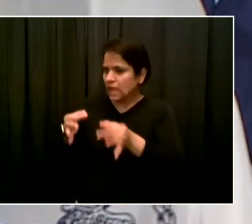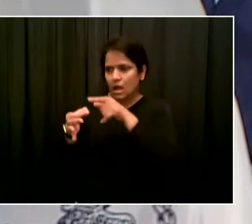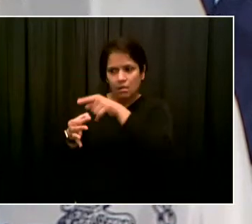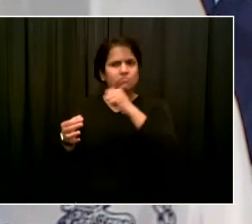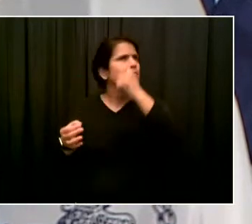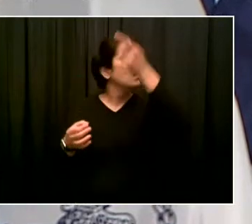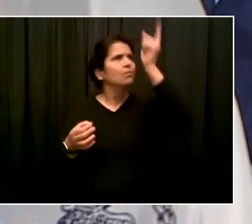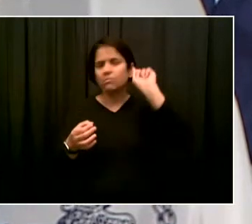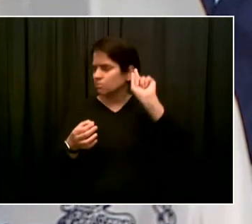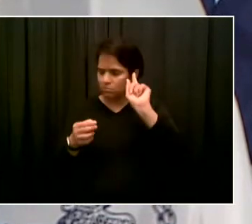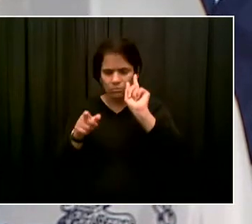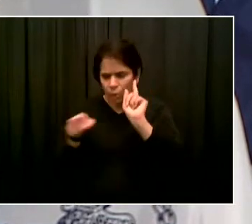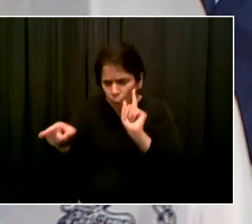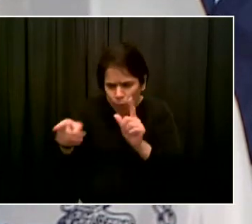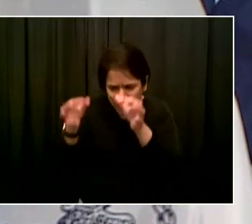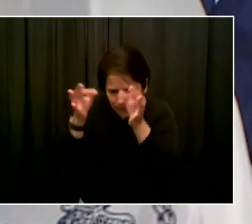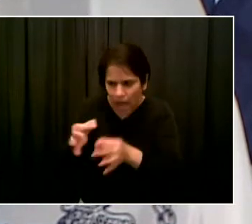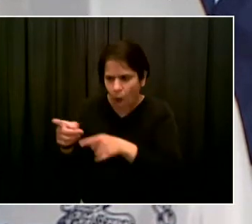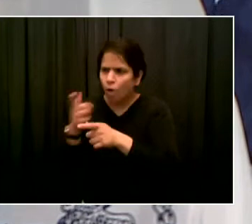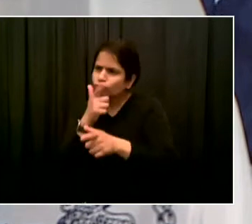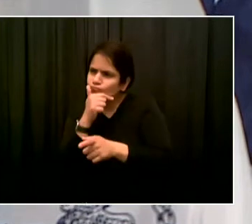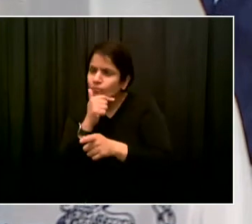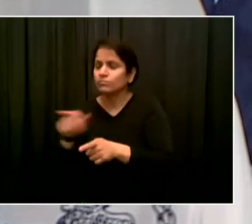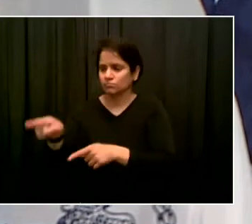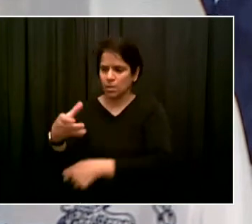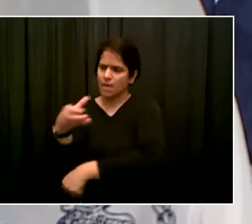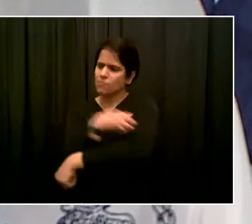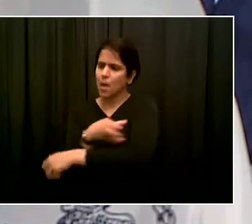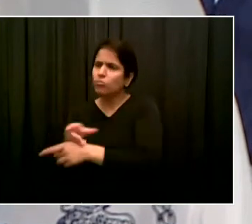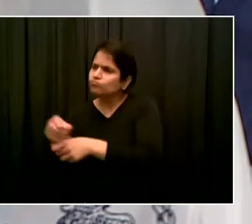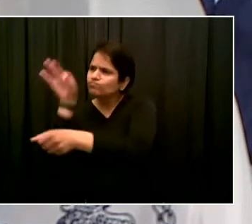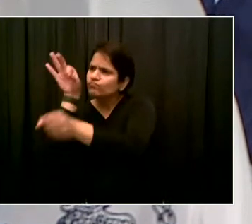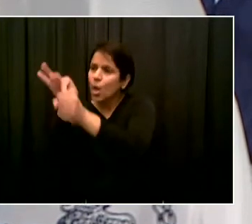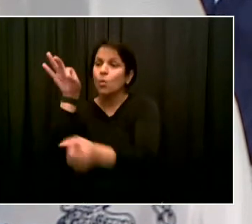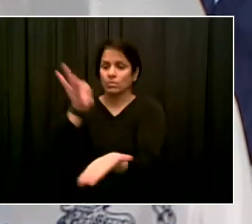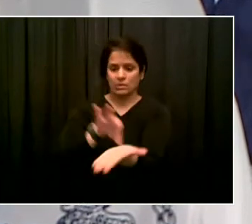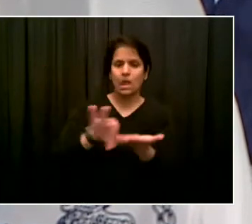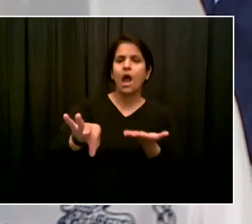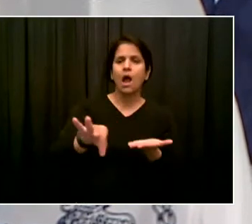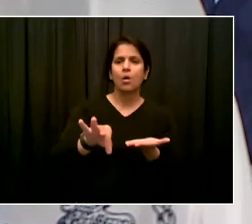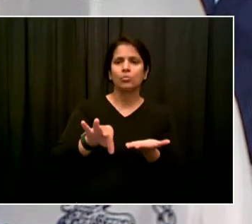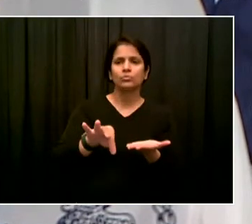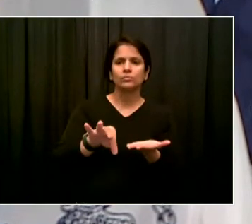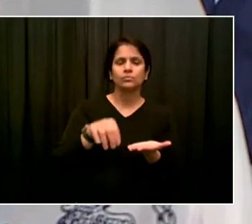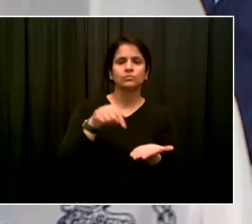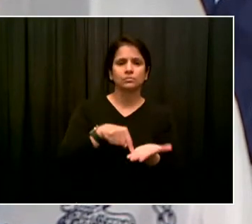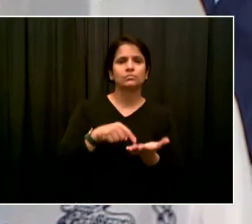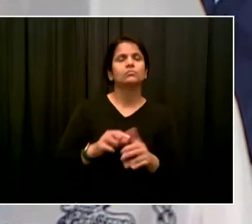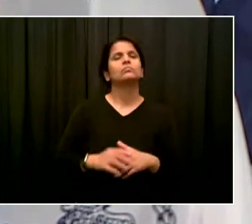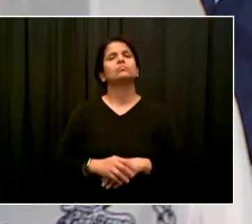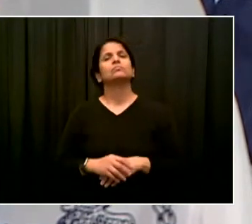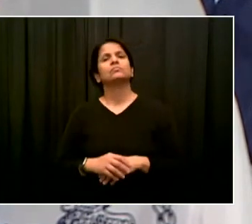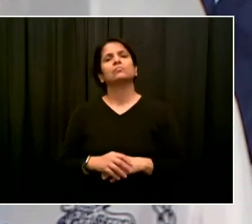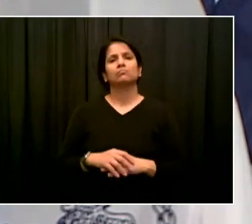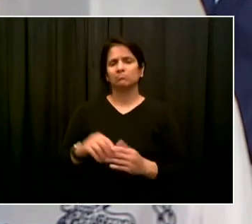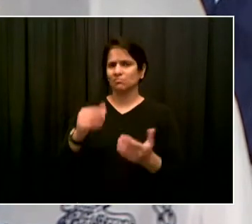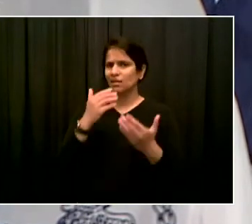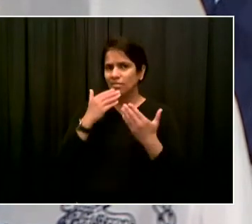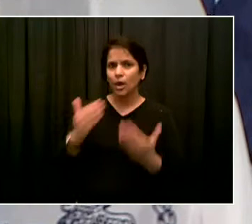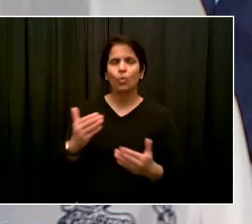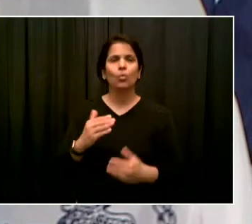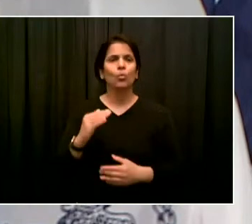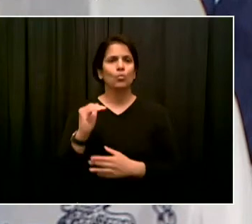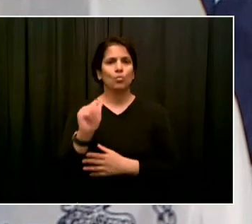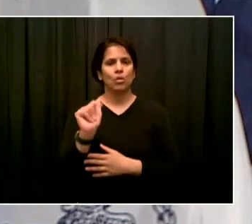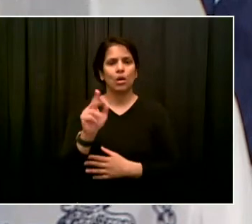comfortable with. And this effort is going to achieve that goal over these next 2 months. I want to thank her for her leadership and her vision,